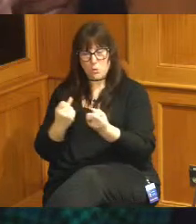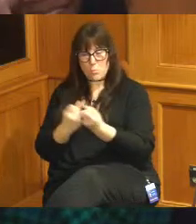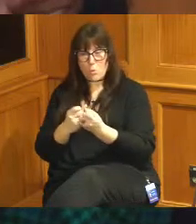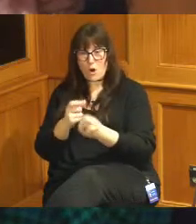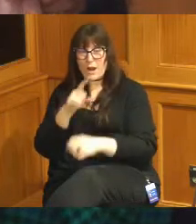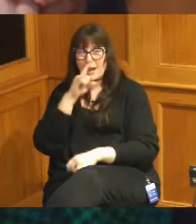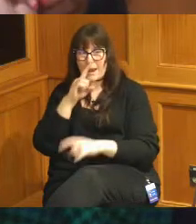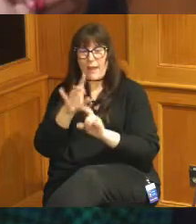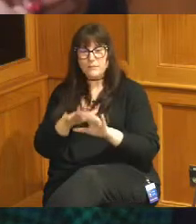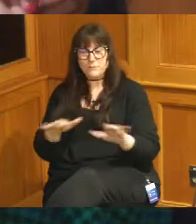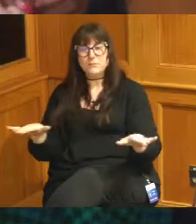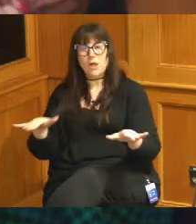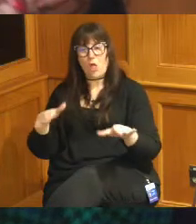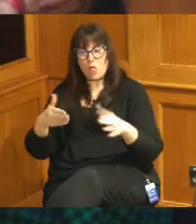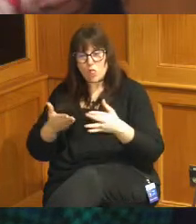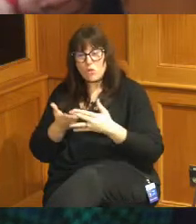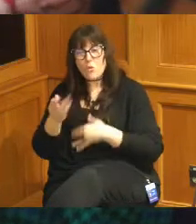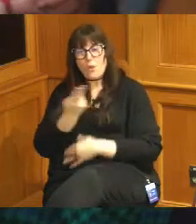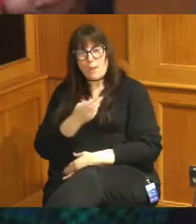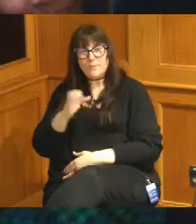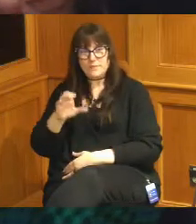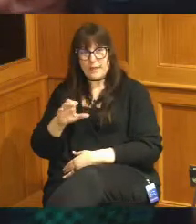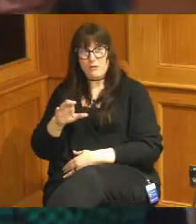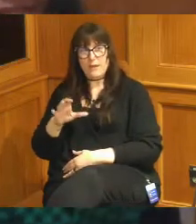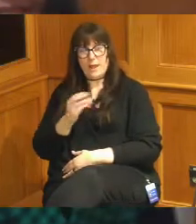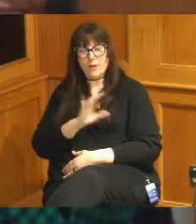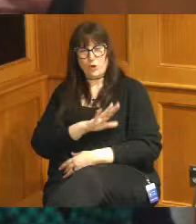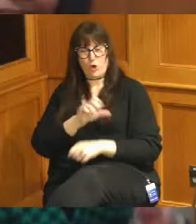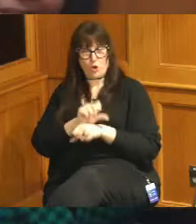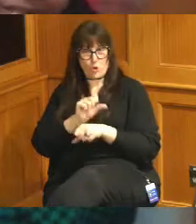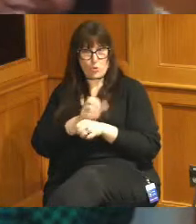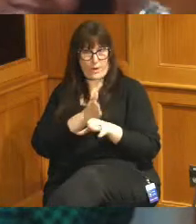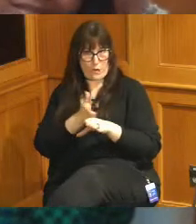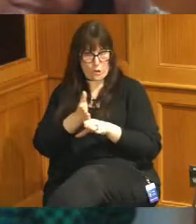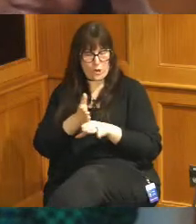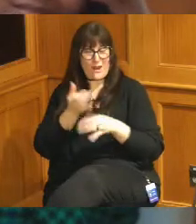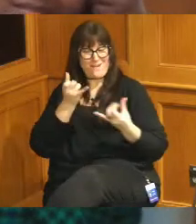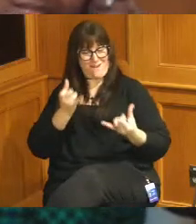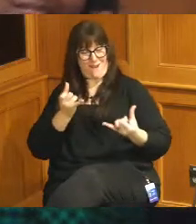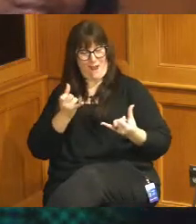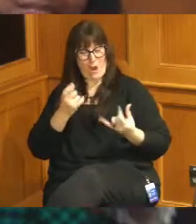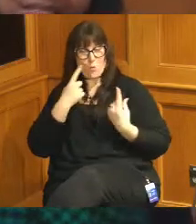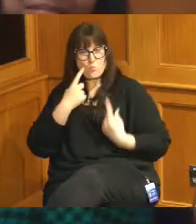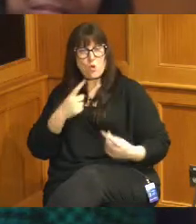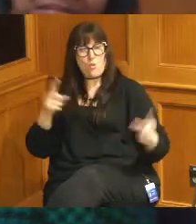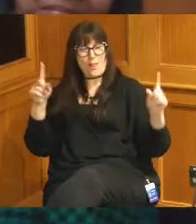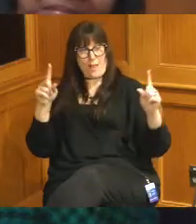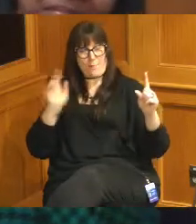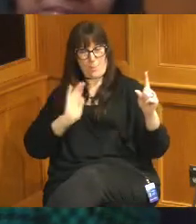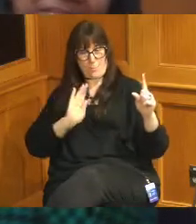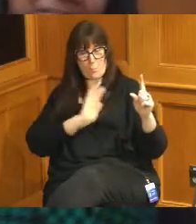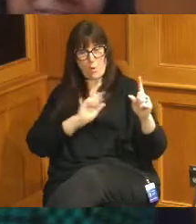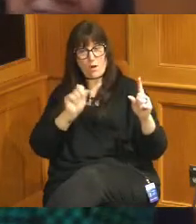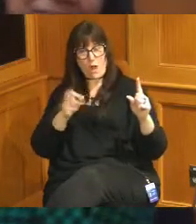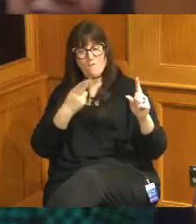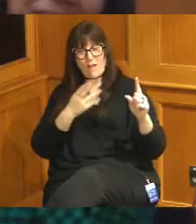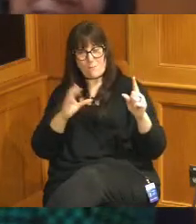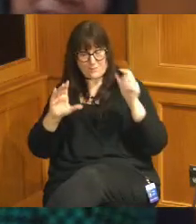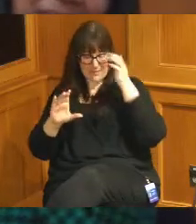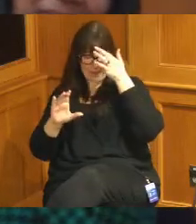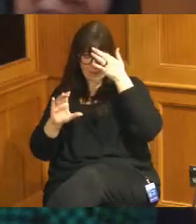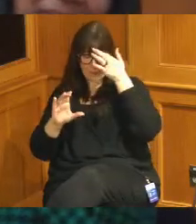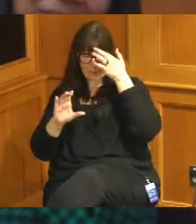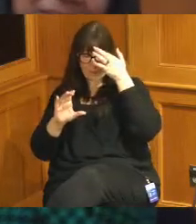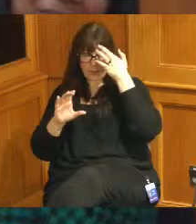across Hamilton County throughout her entire career. Now, therefore, be it proclaimed that the Board of County Commissioners of Hamilton